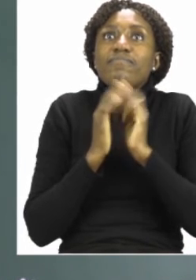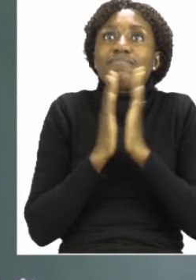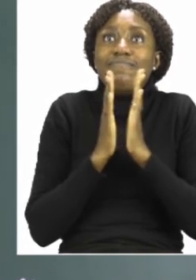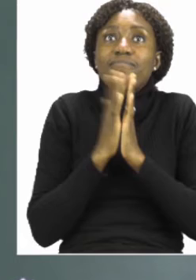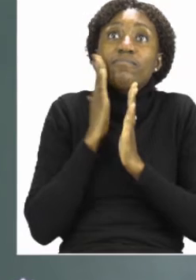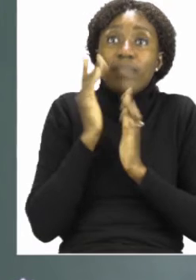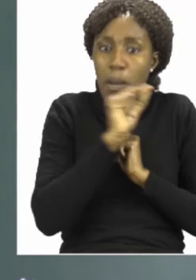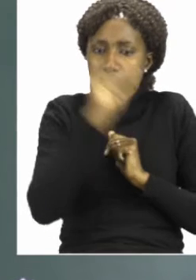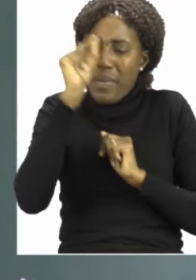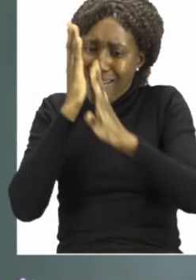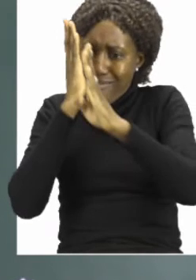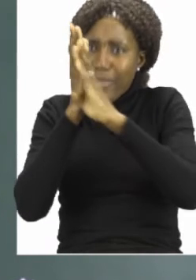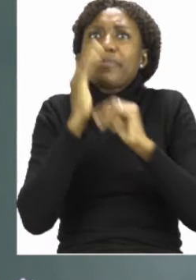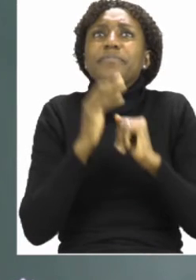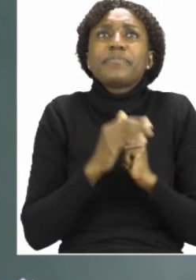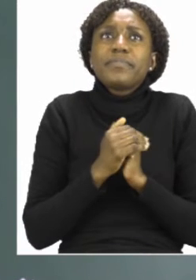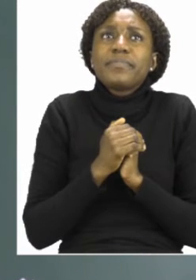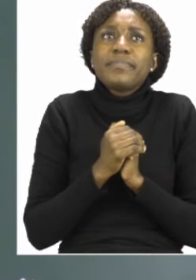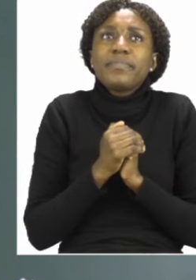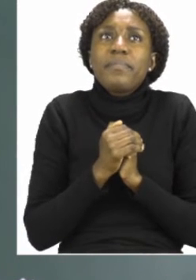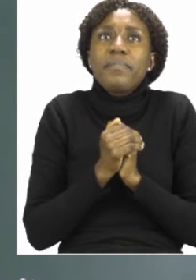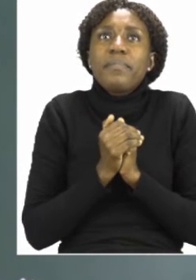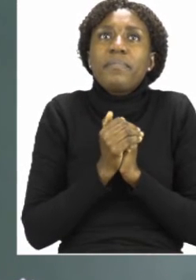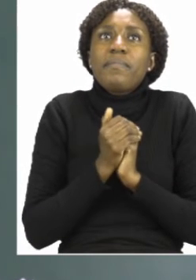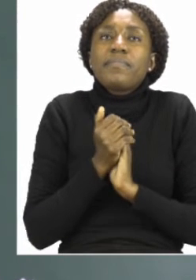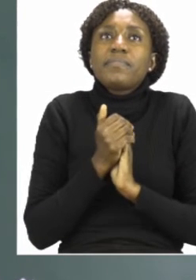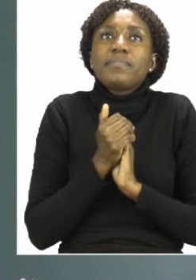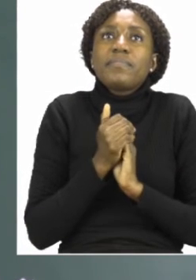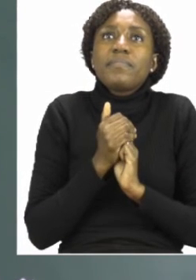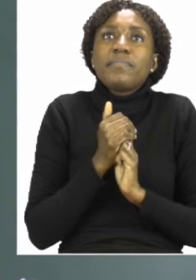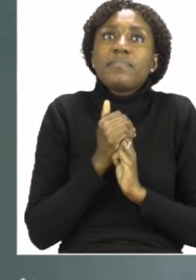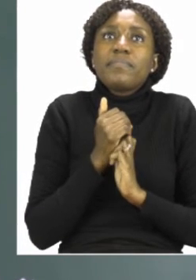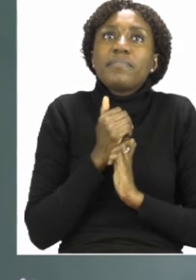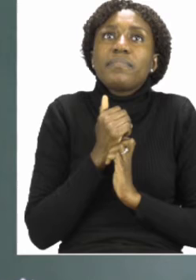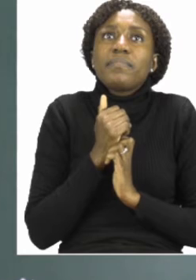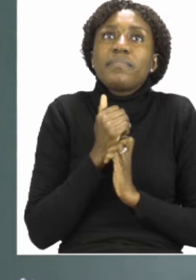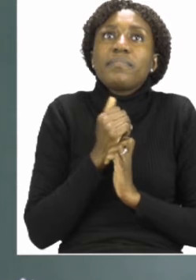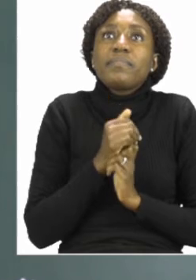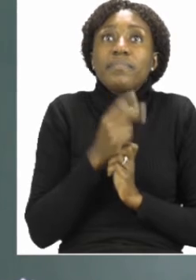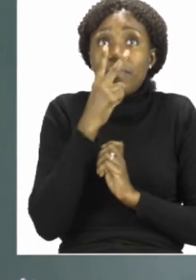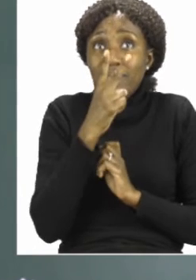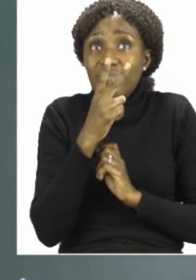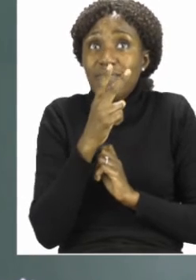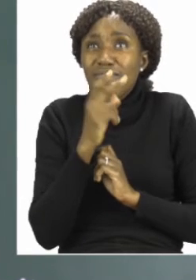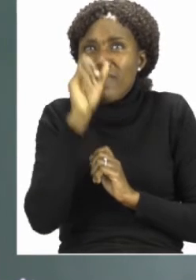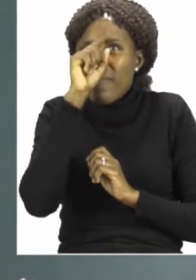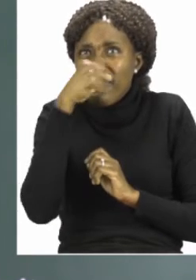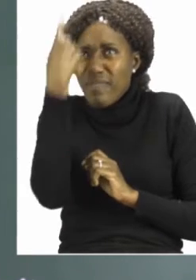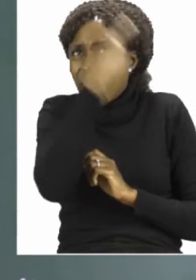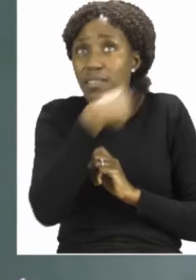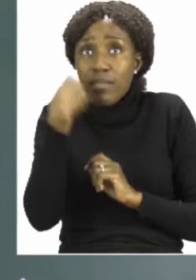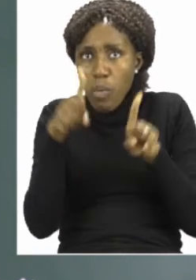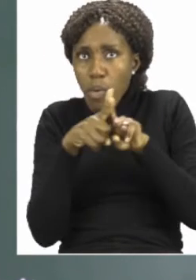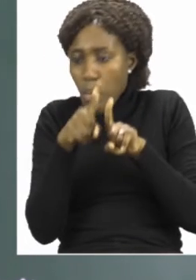and straight. Then, we're going to try and see if this head belongs to